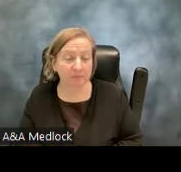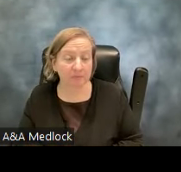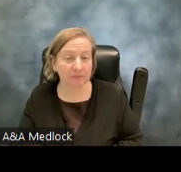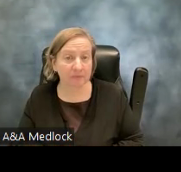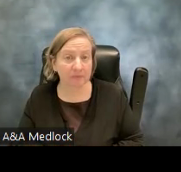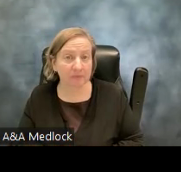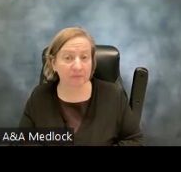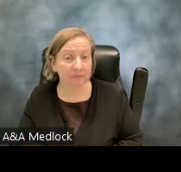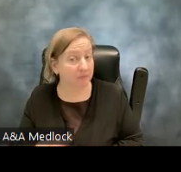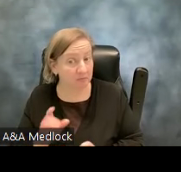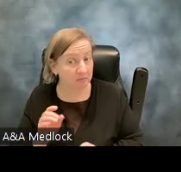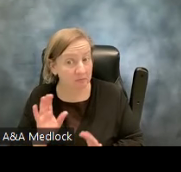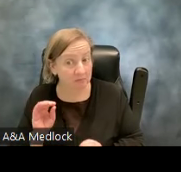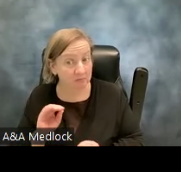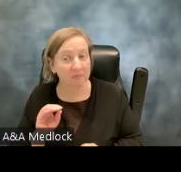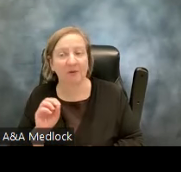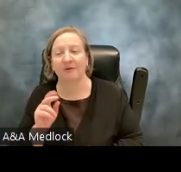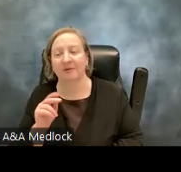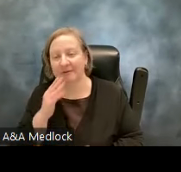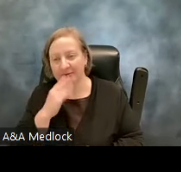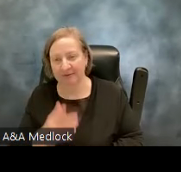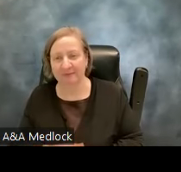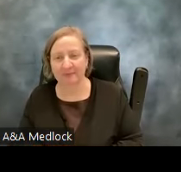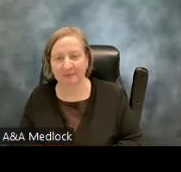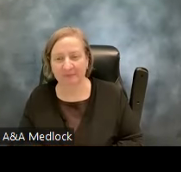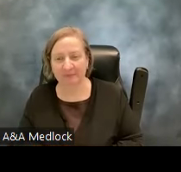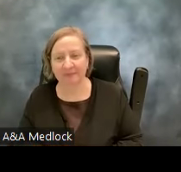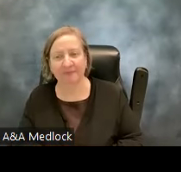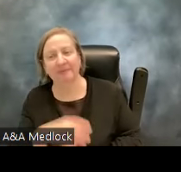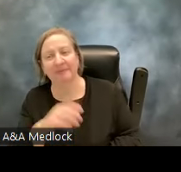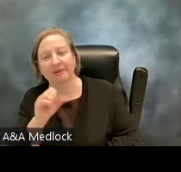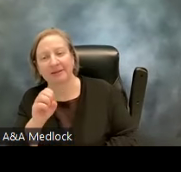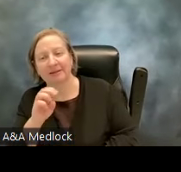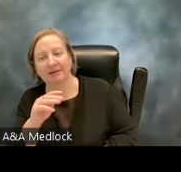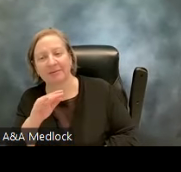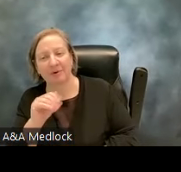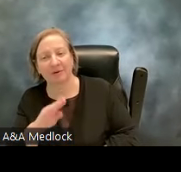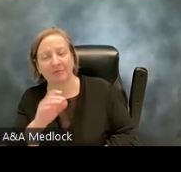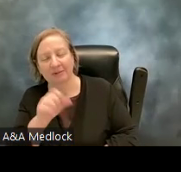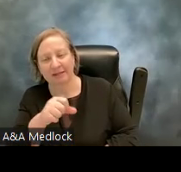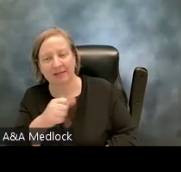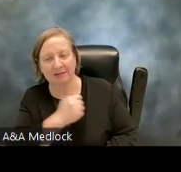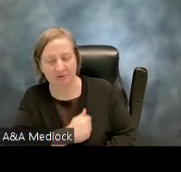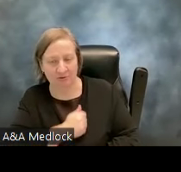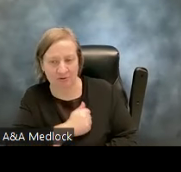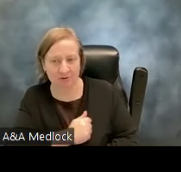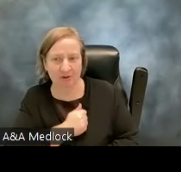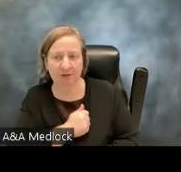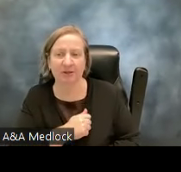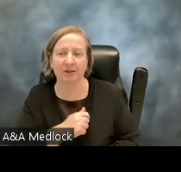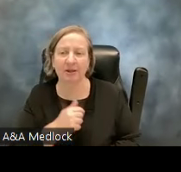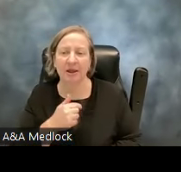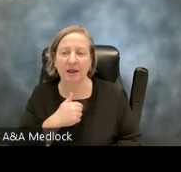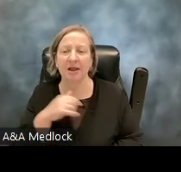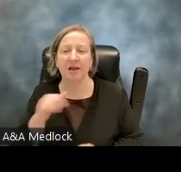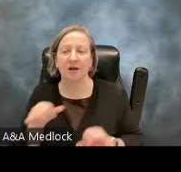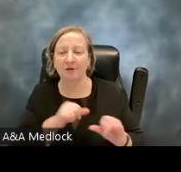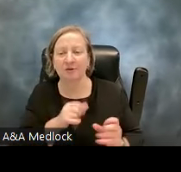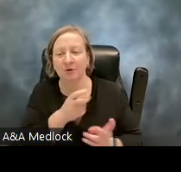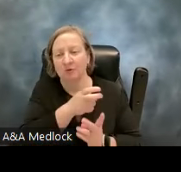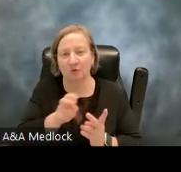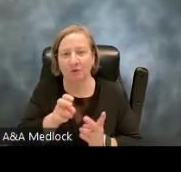You have it? No? Okay, thank you. Yeah, sorry. Okay. Yeah, no, I was also switching